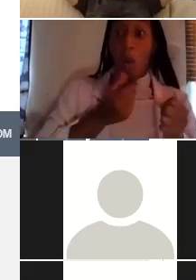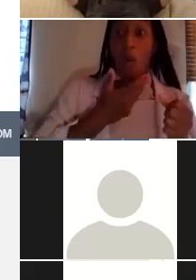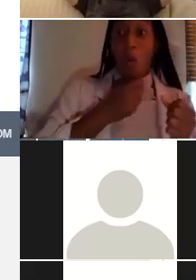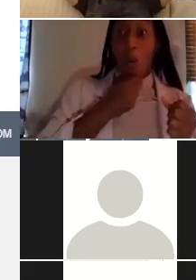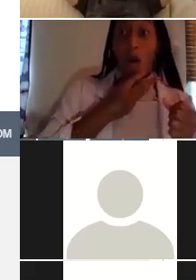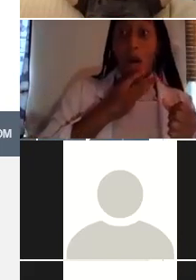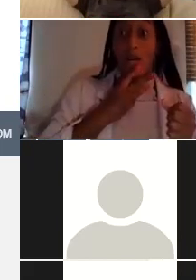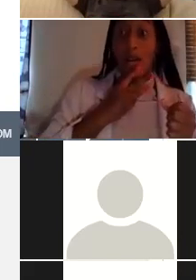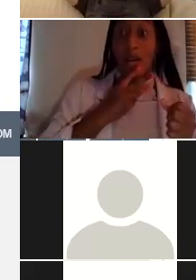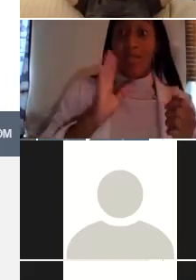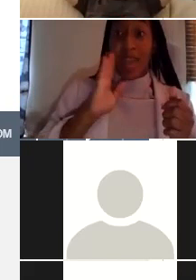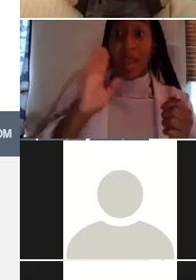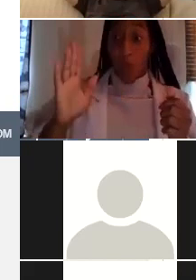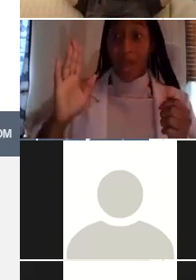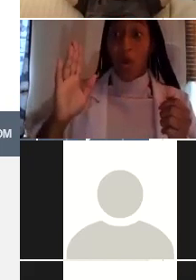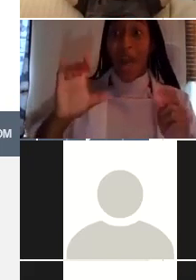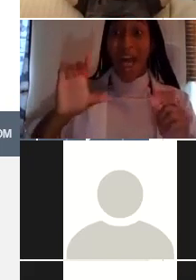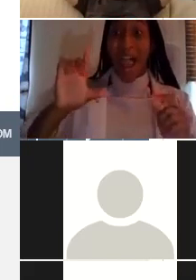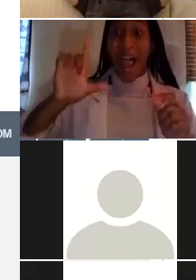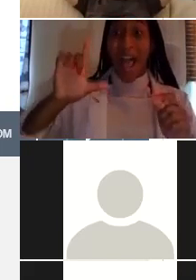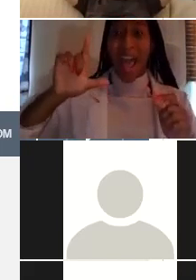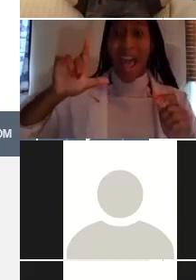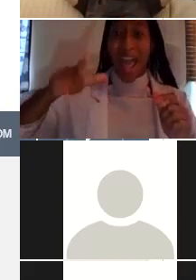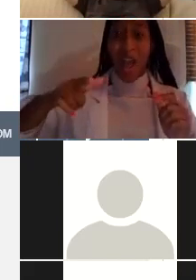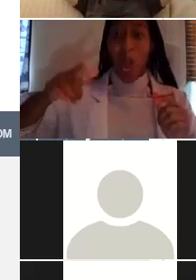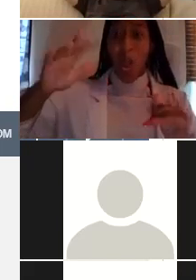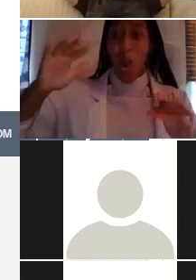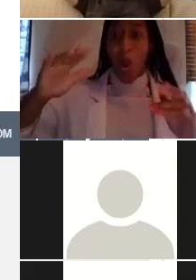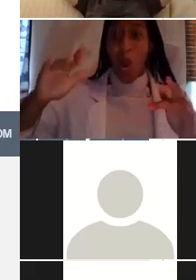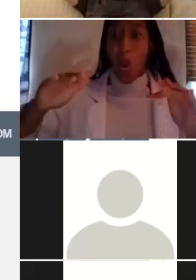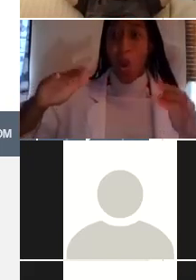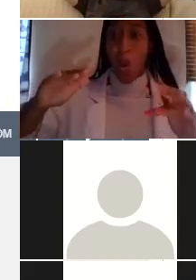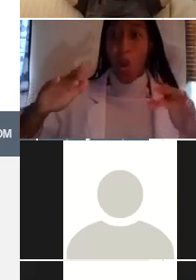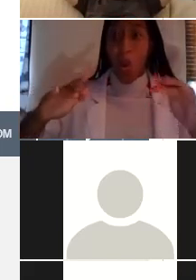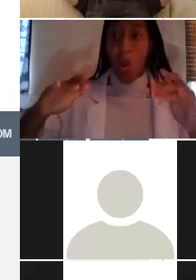it'll be stable, meaning the temperature is not going to go up or down anymore.